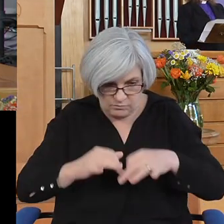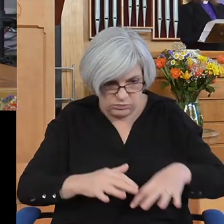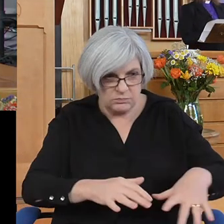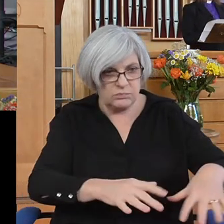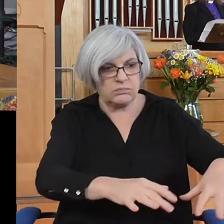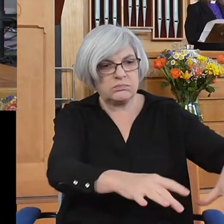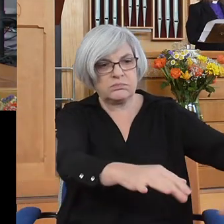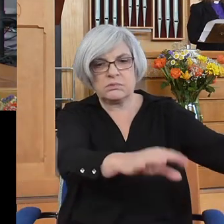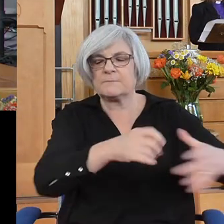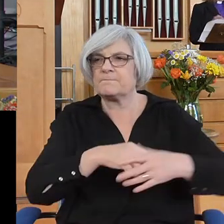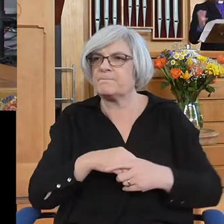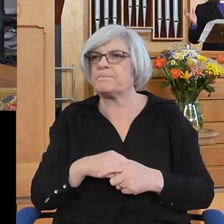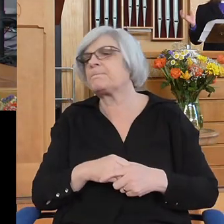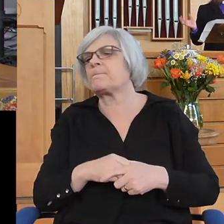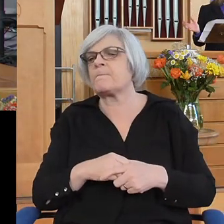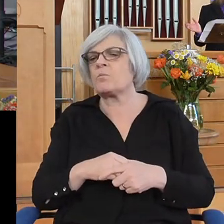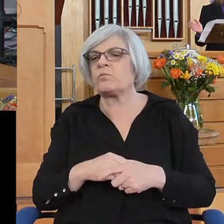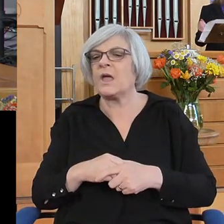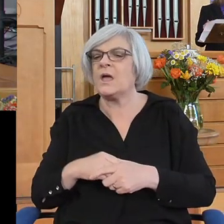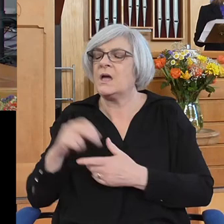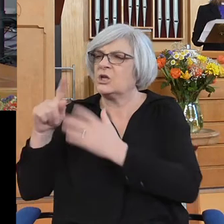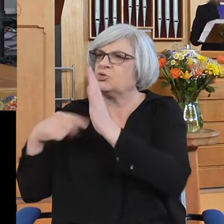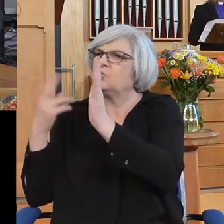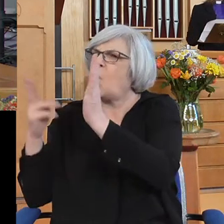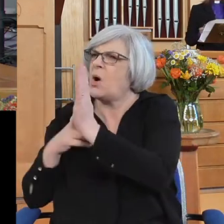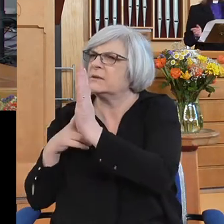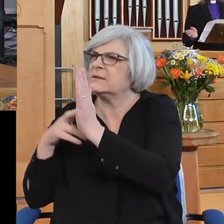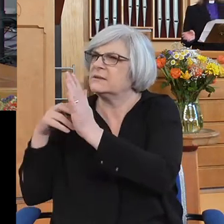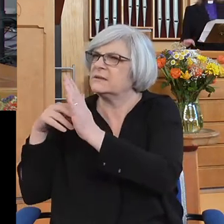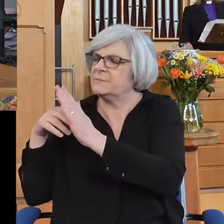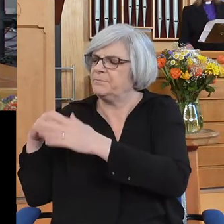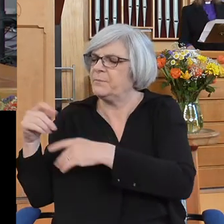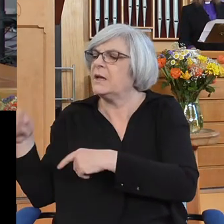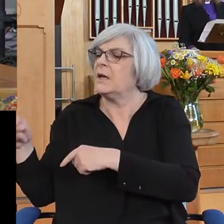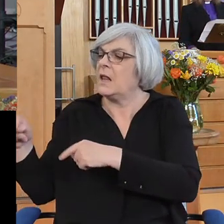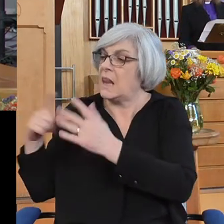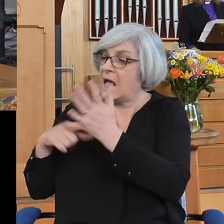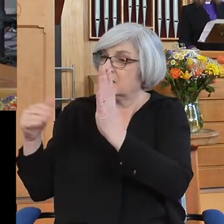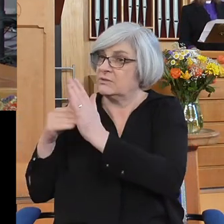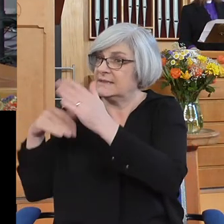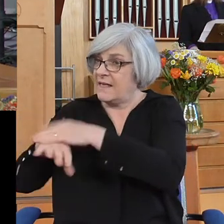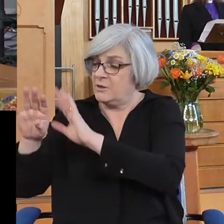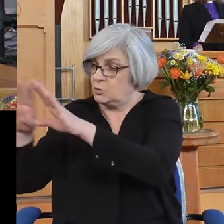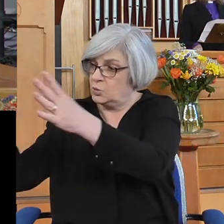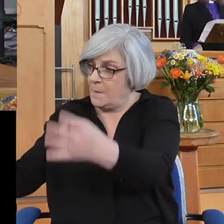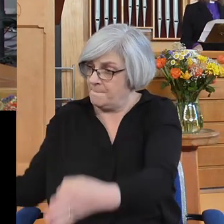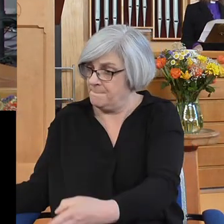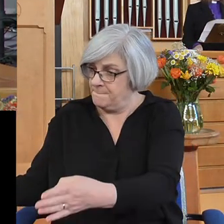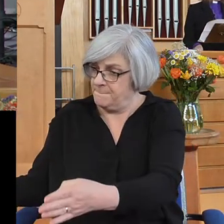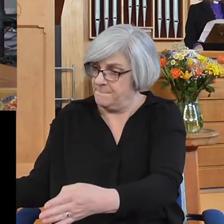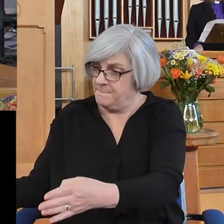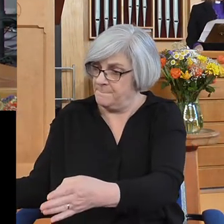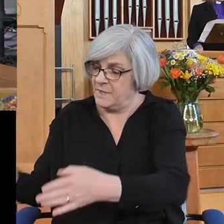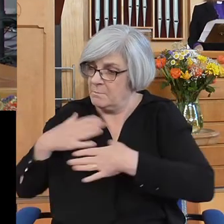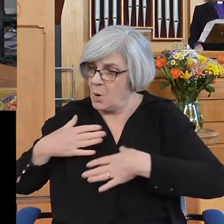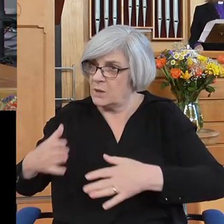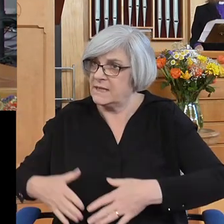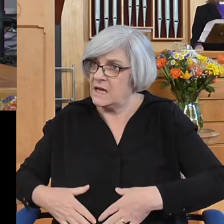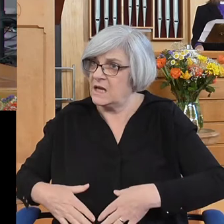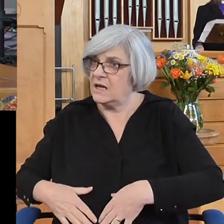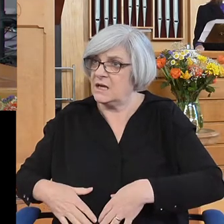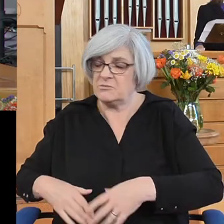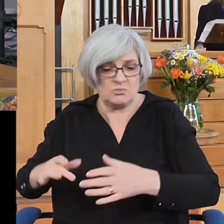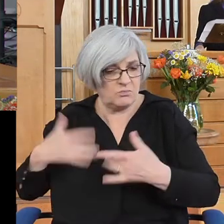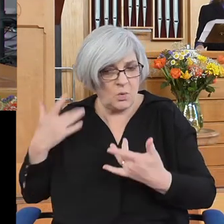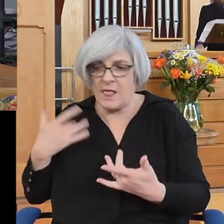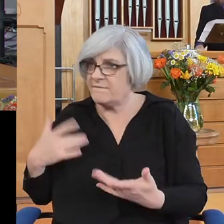places. In John's gospel, Lazarus is in the tomb, his body released from this life,